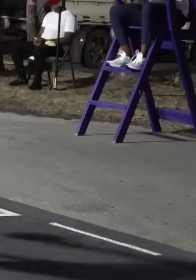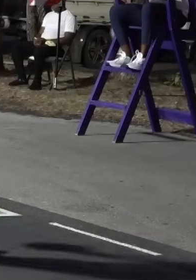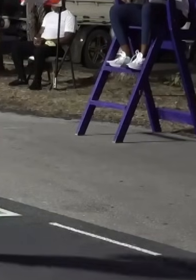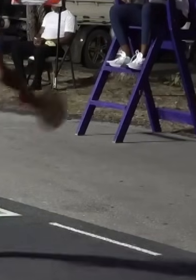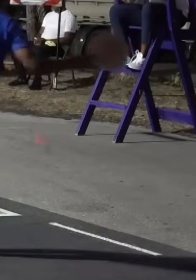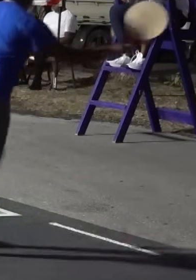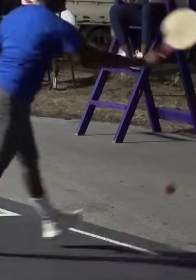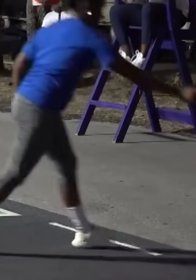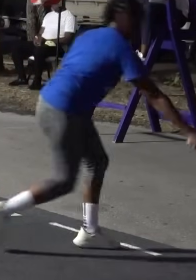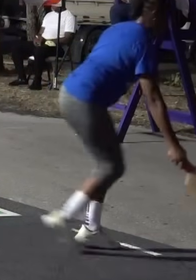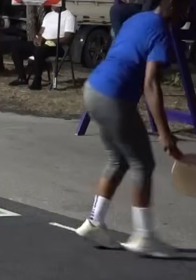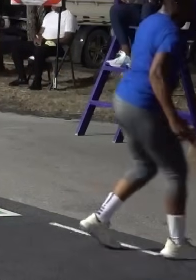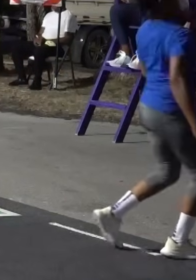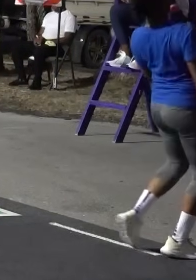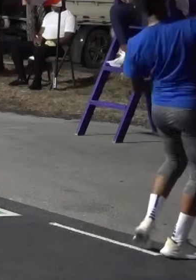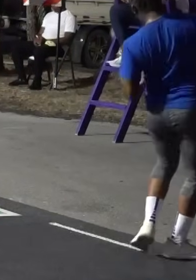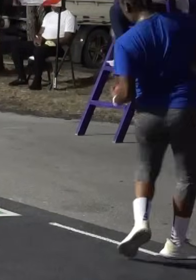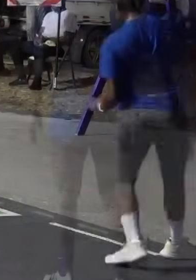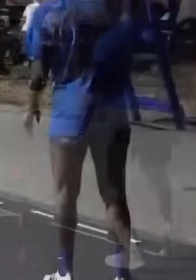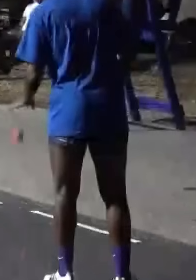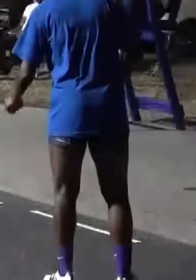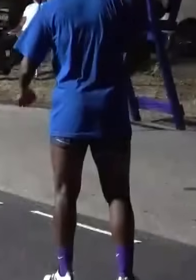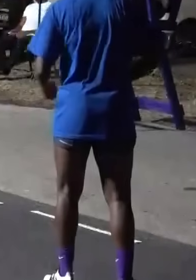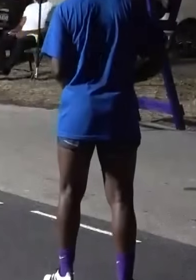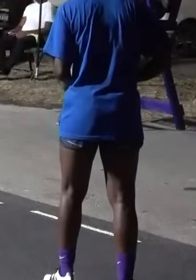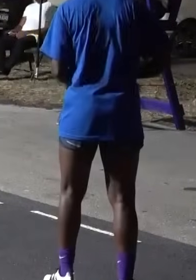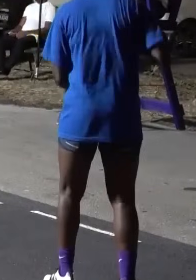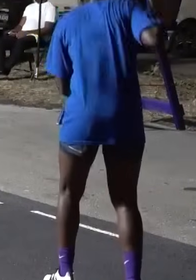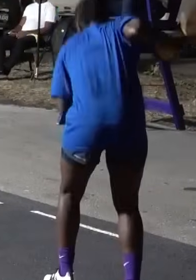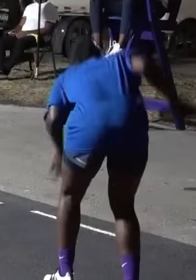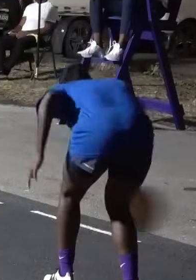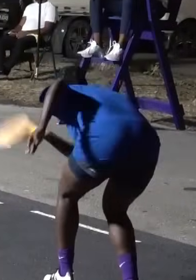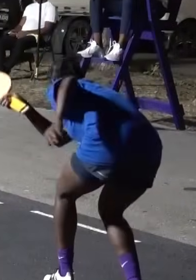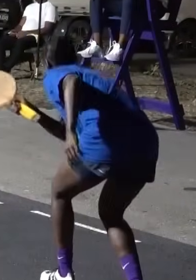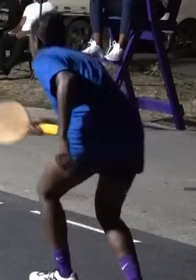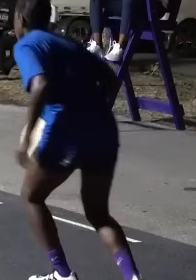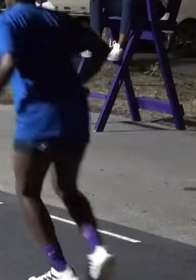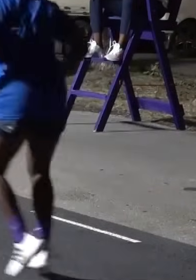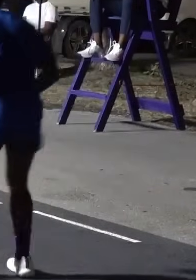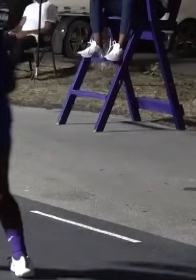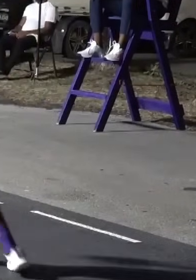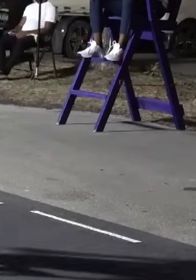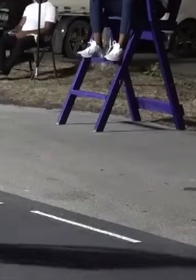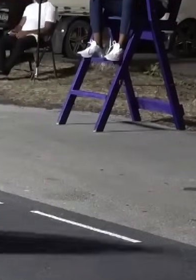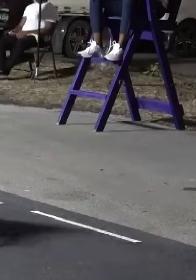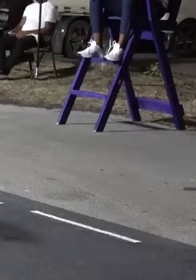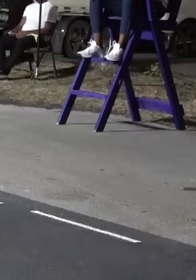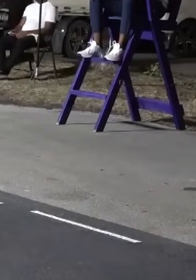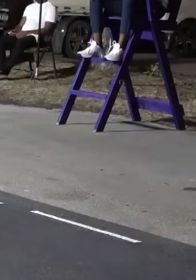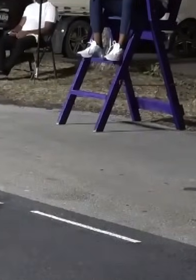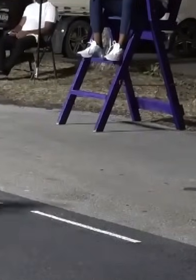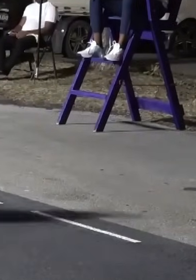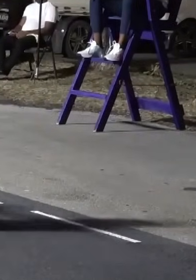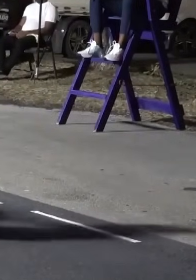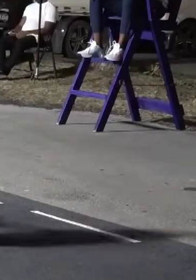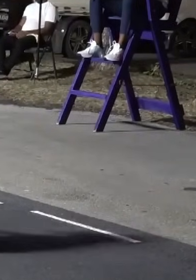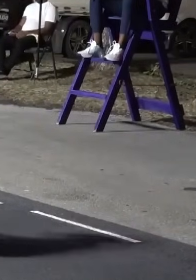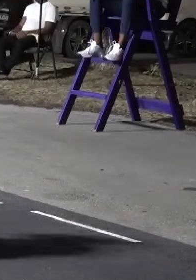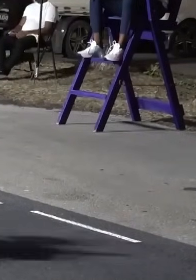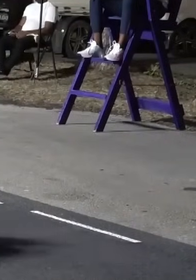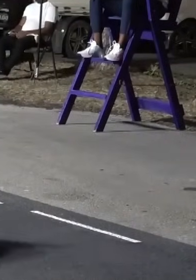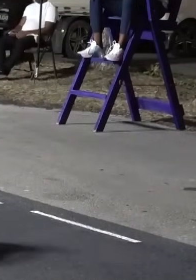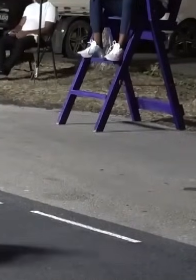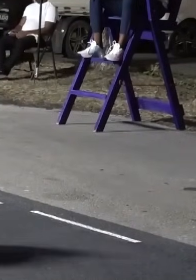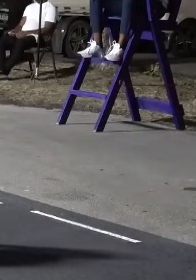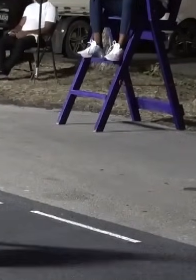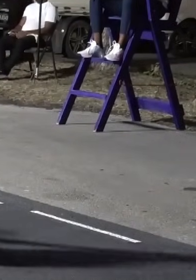ended when Ashby found the net. To the second set, now players switching sides, but Cumberbatch